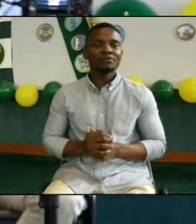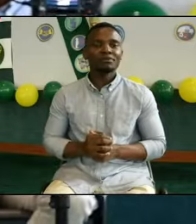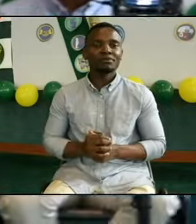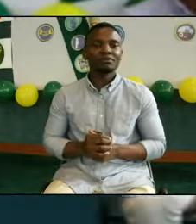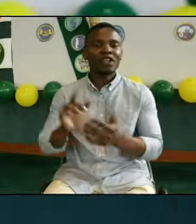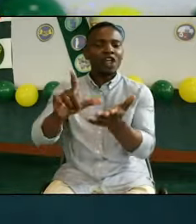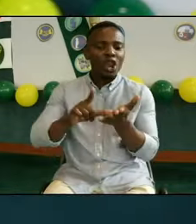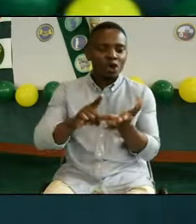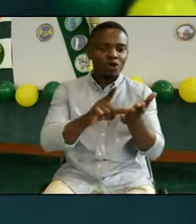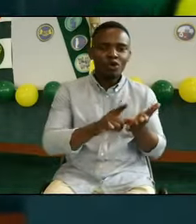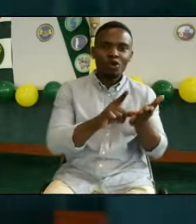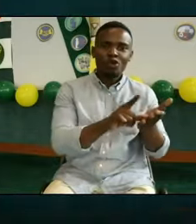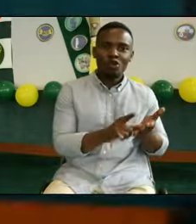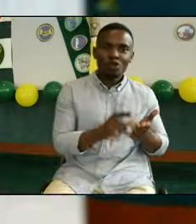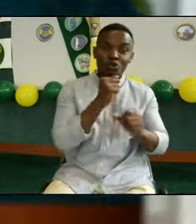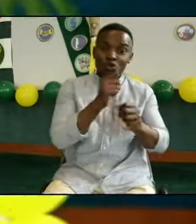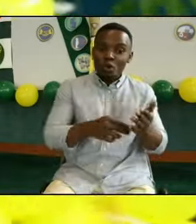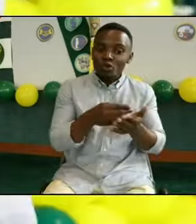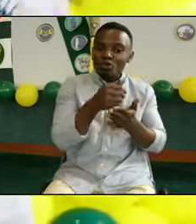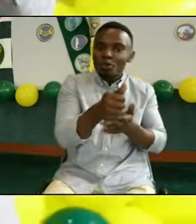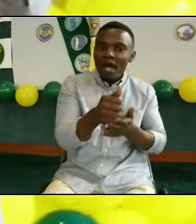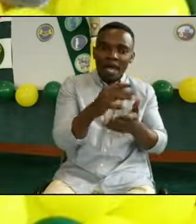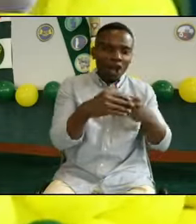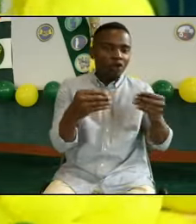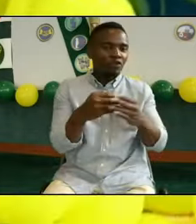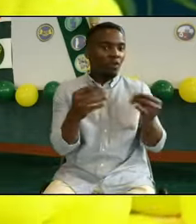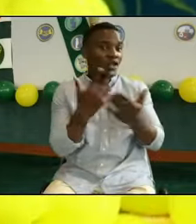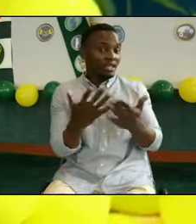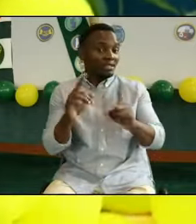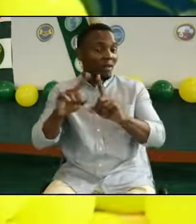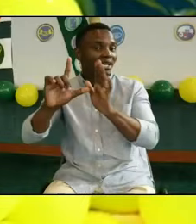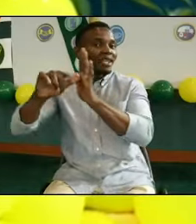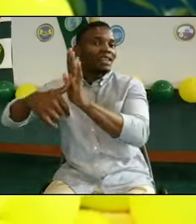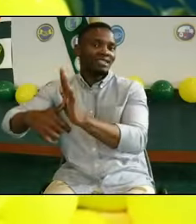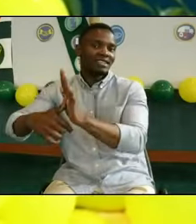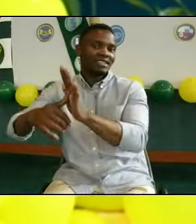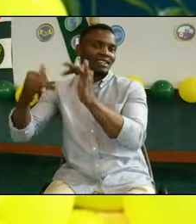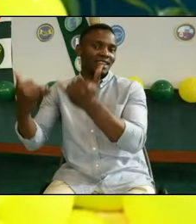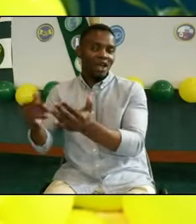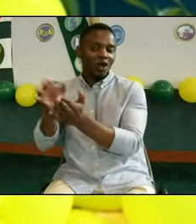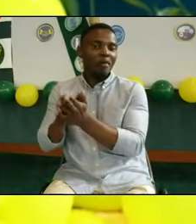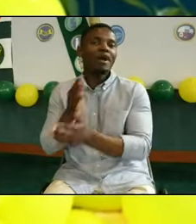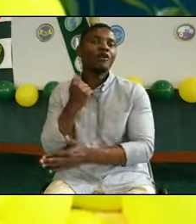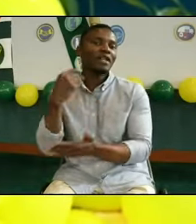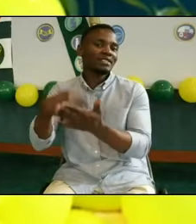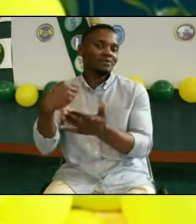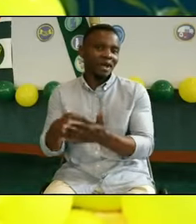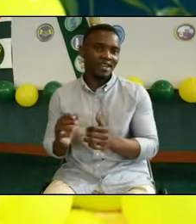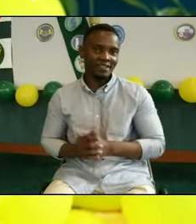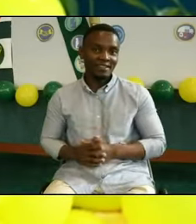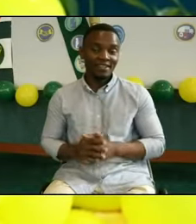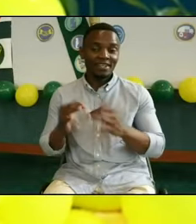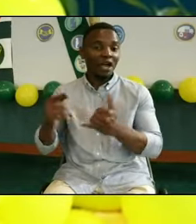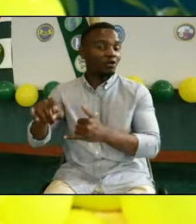I borrow money to buy comfort, present comfort. And now the banks are chasing you. And you can't sleep, you can't wake